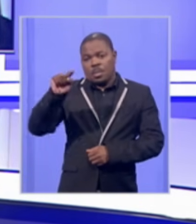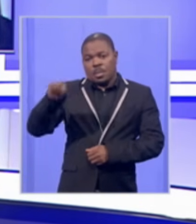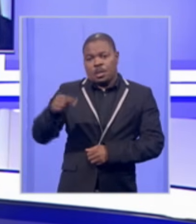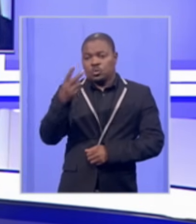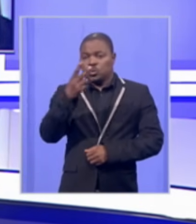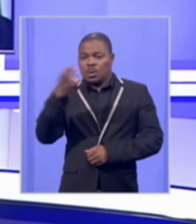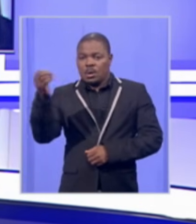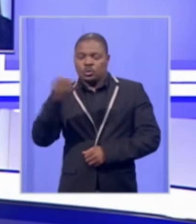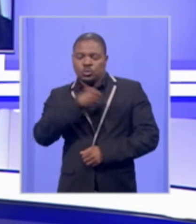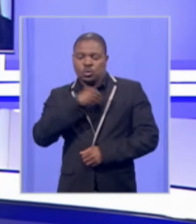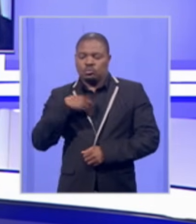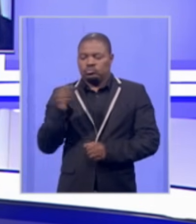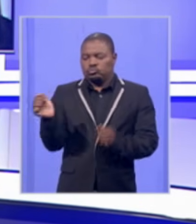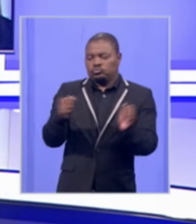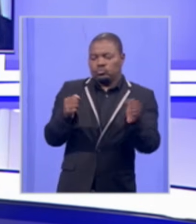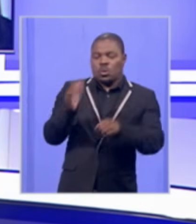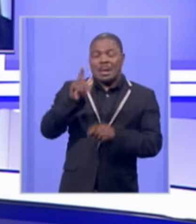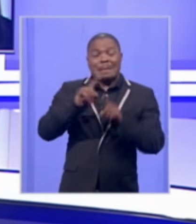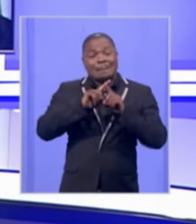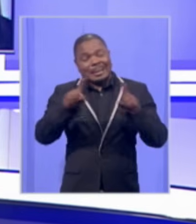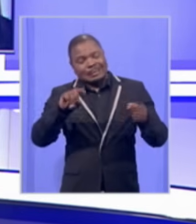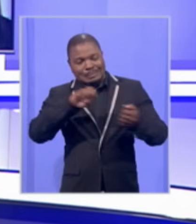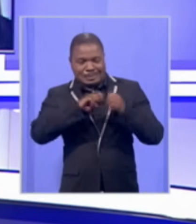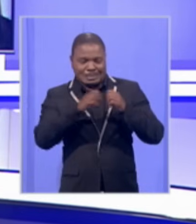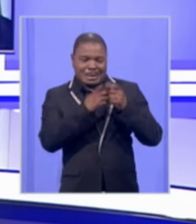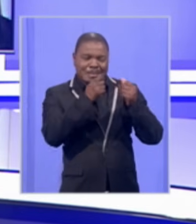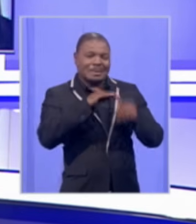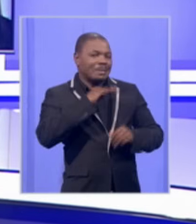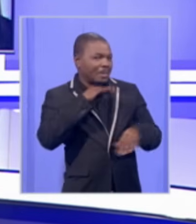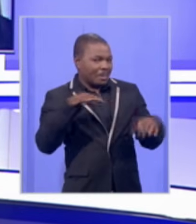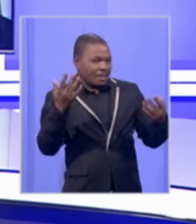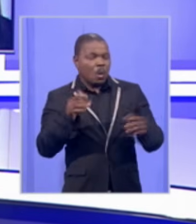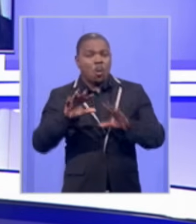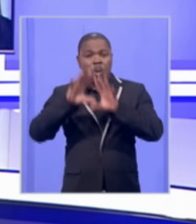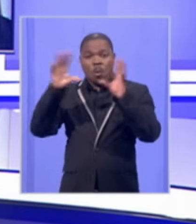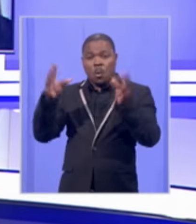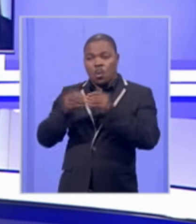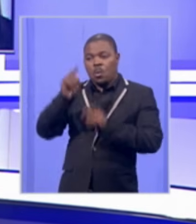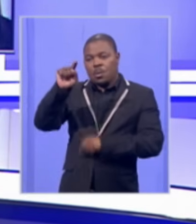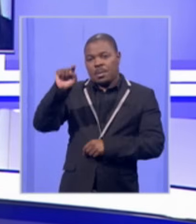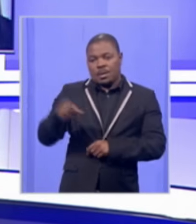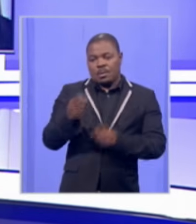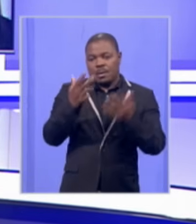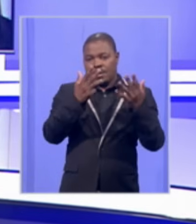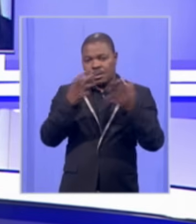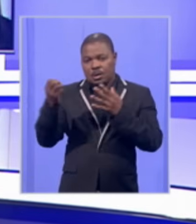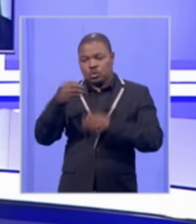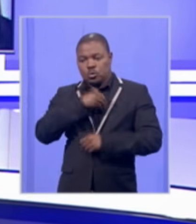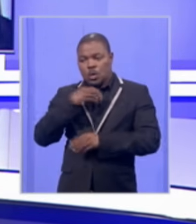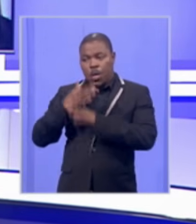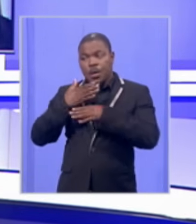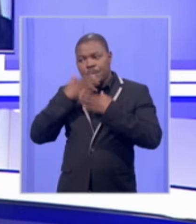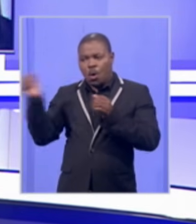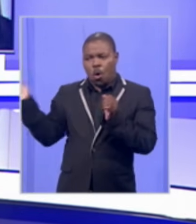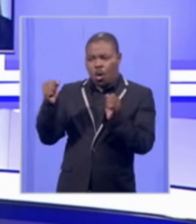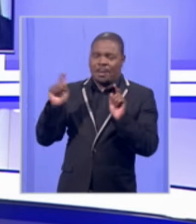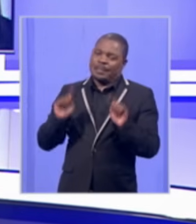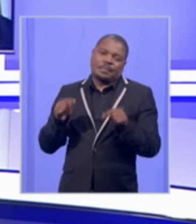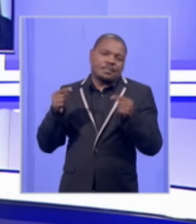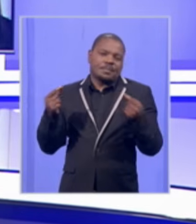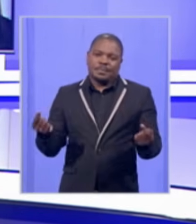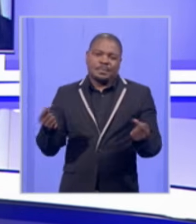mathata a ditšhelete ga ba kgona go thapa dingaka tsotlhe di le 1,800 tse di sa direng.